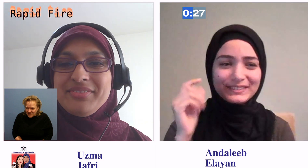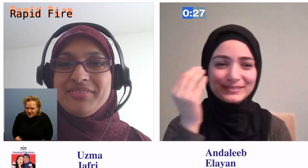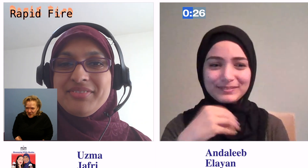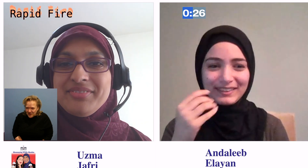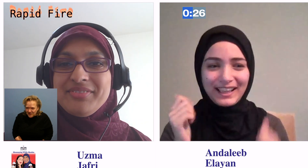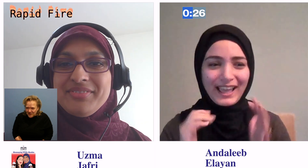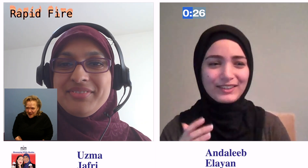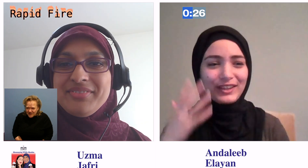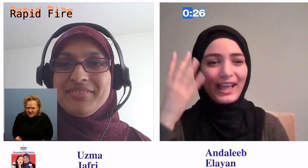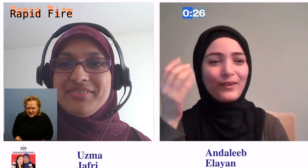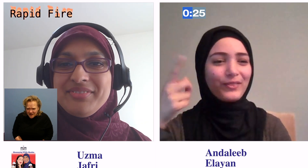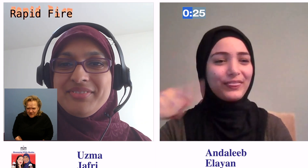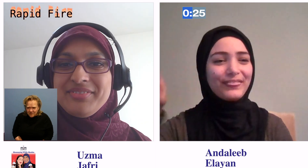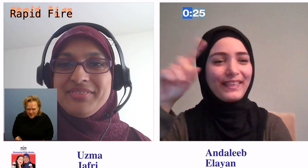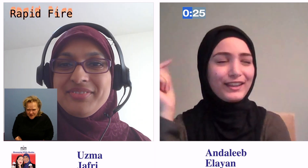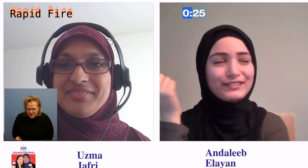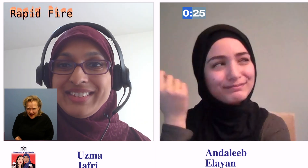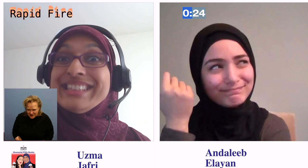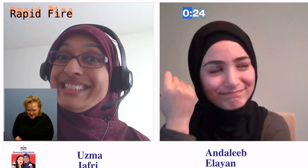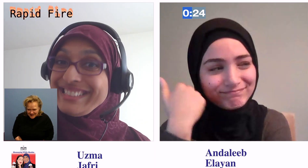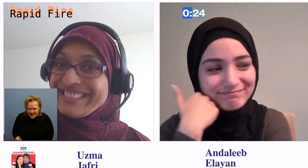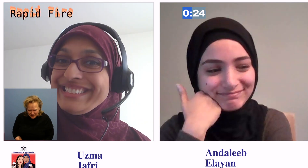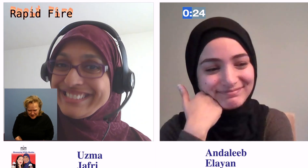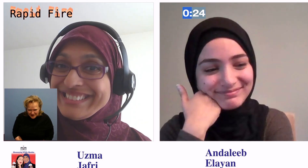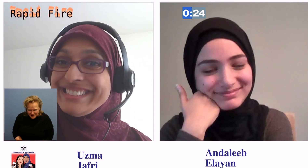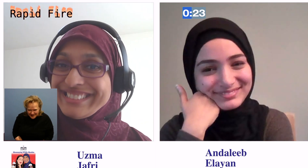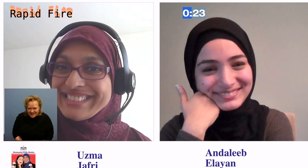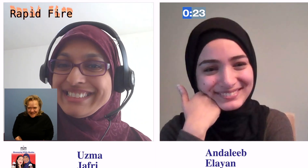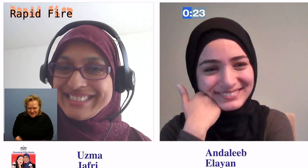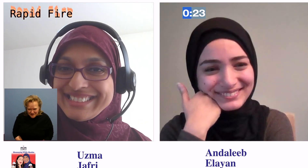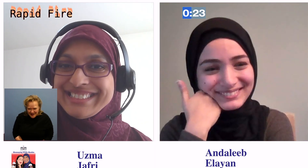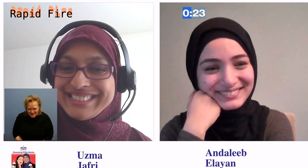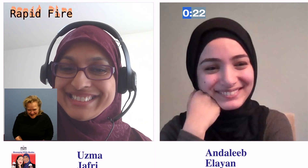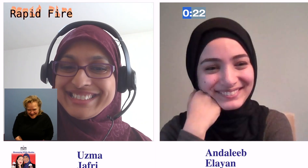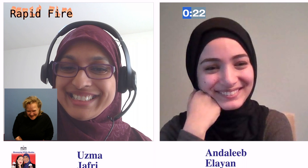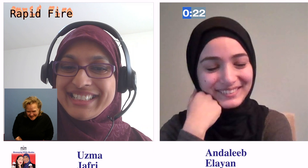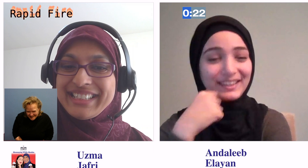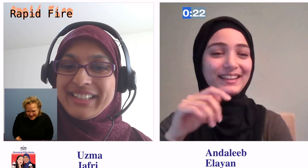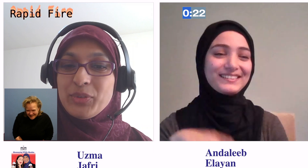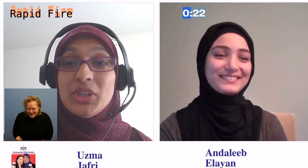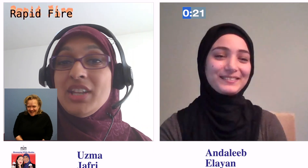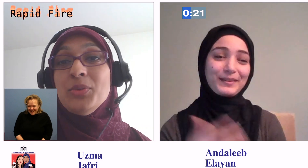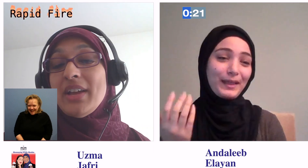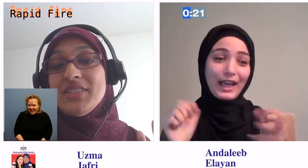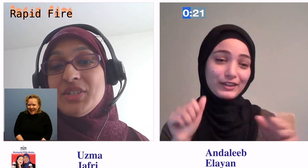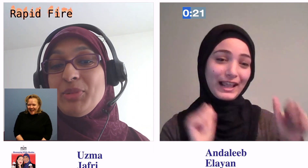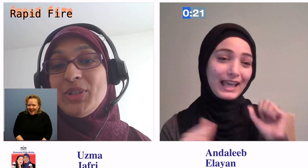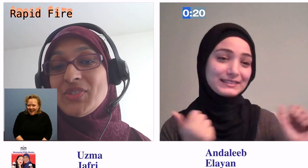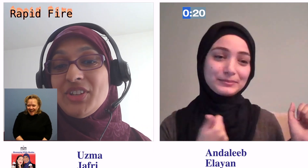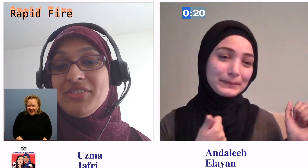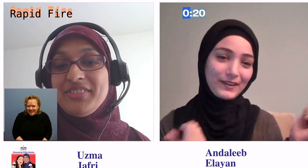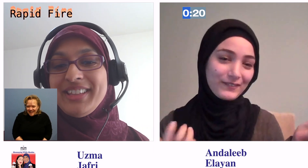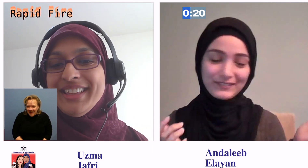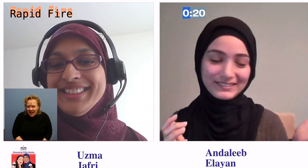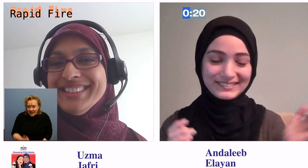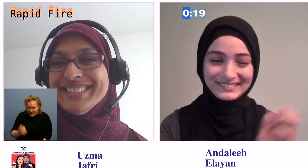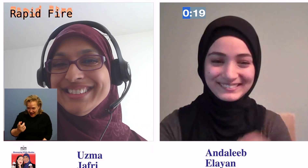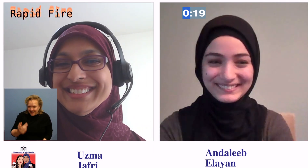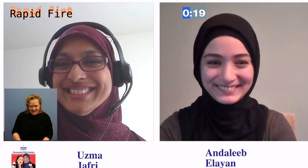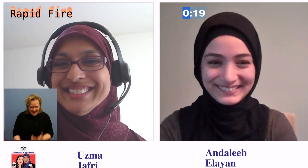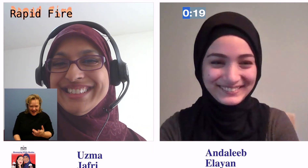I don't know if they have a deaf Muslim actress out there to play me. Well, then you would have to just play yourself.